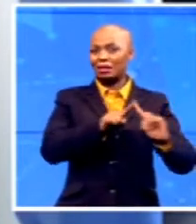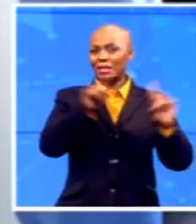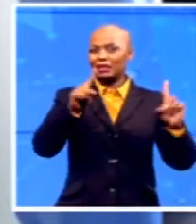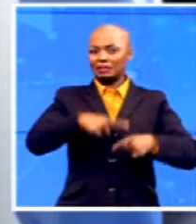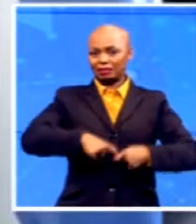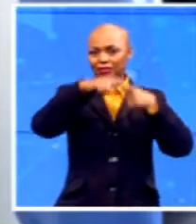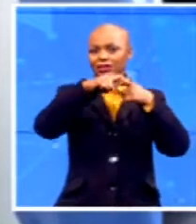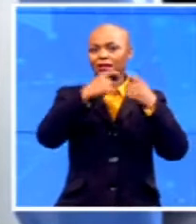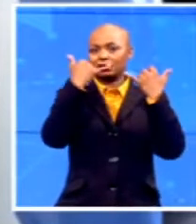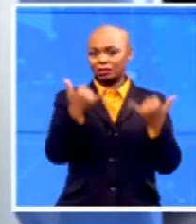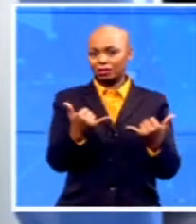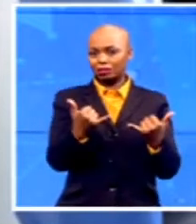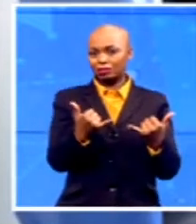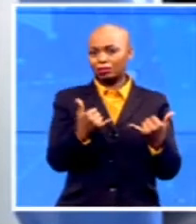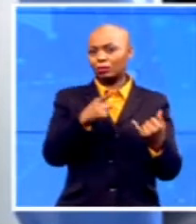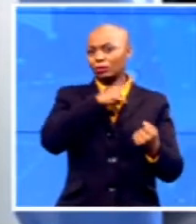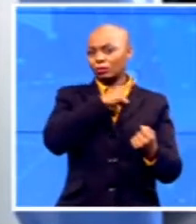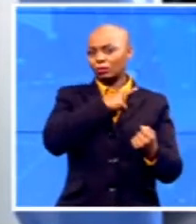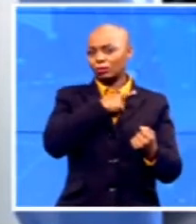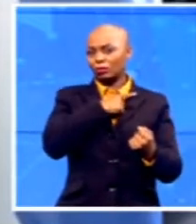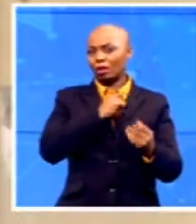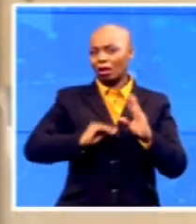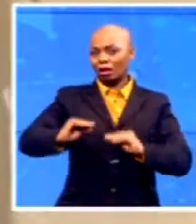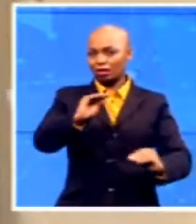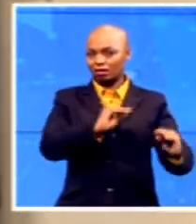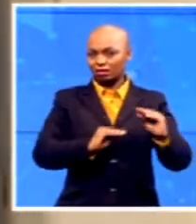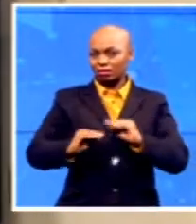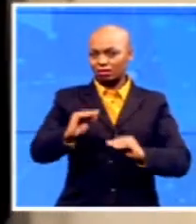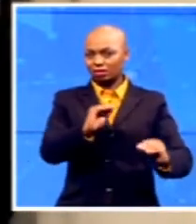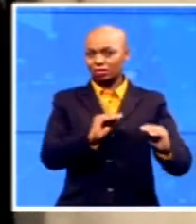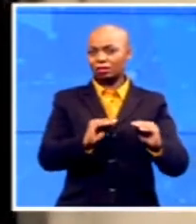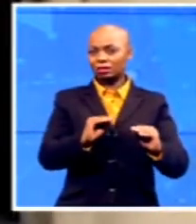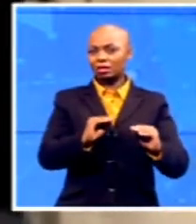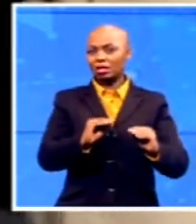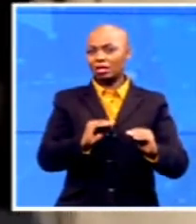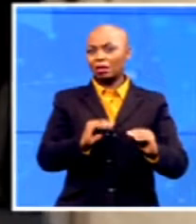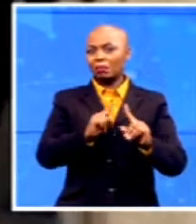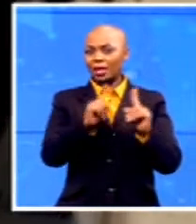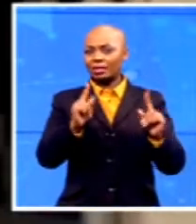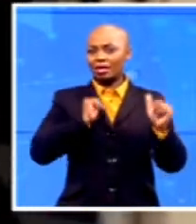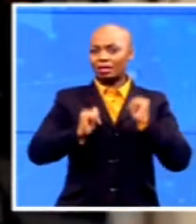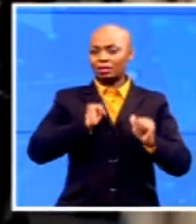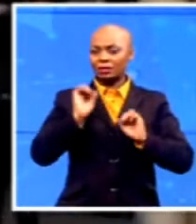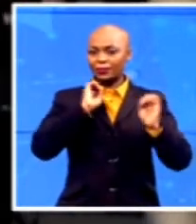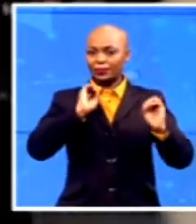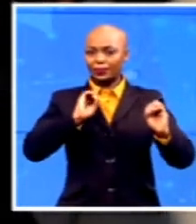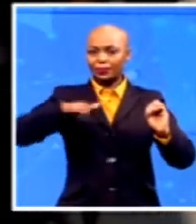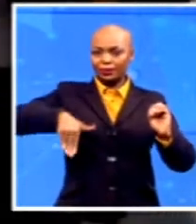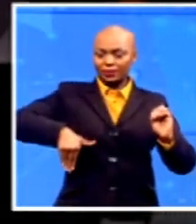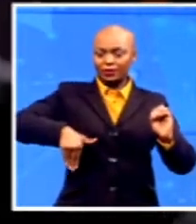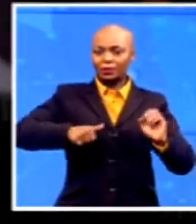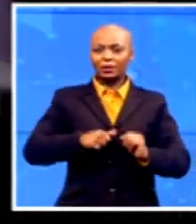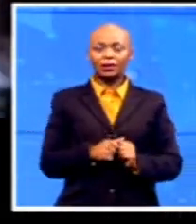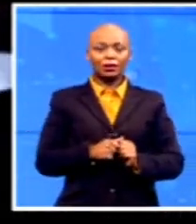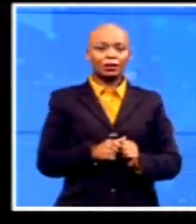both suspicion and mistrust within the country. This week, a pledging conference for Haiti's reconstruction